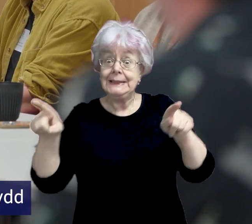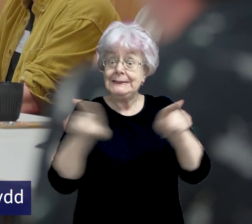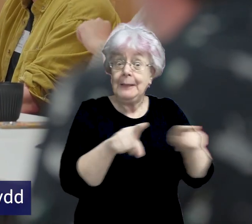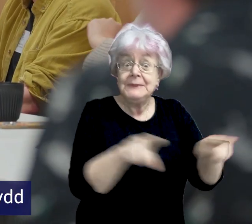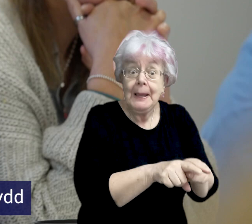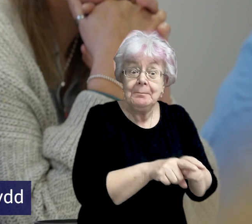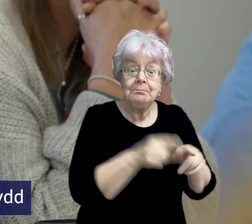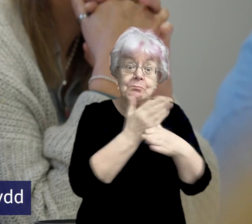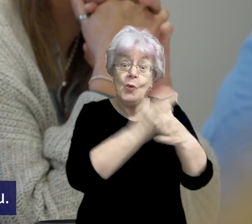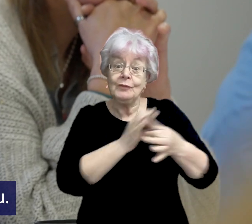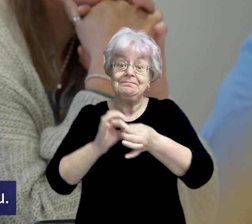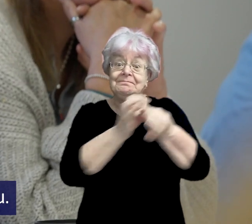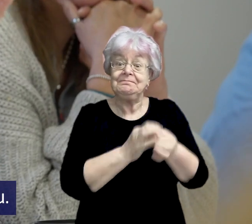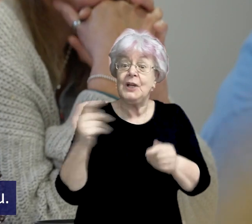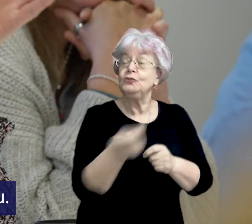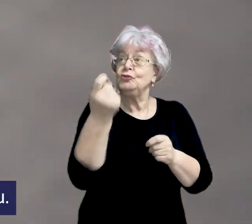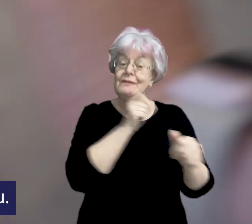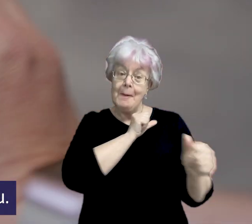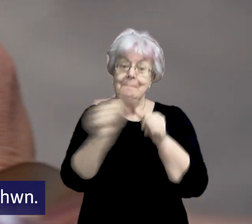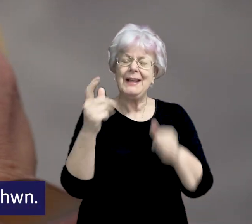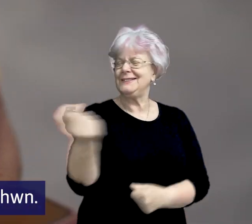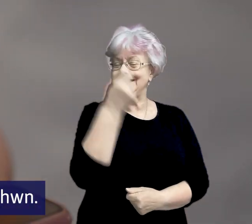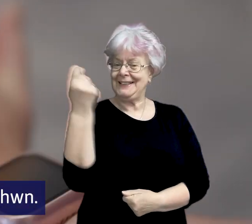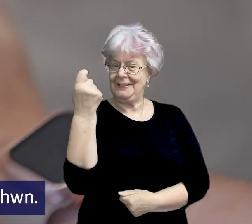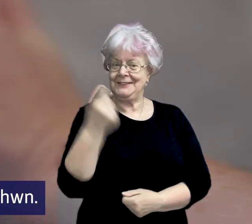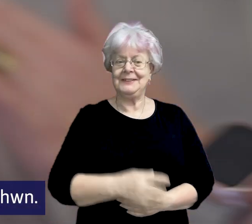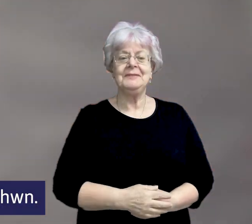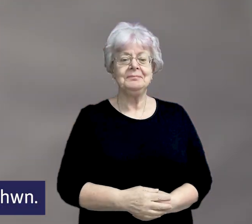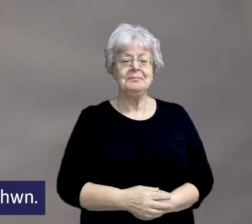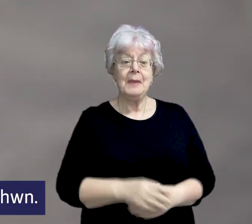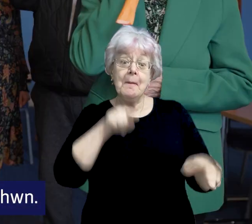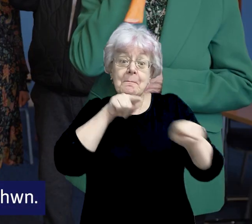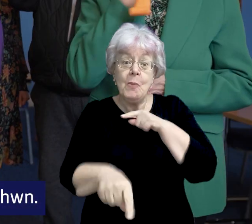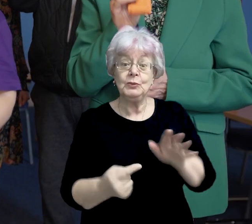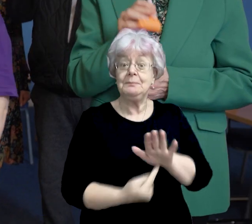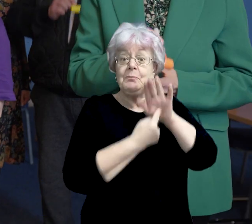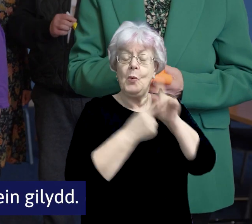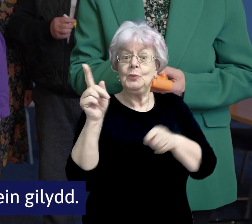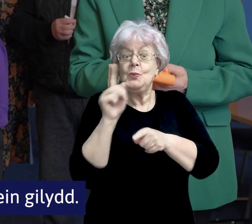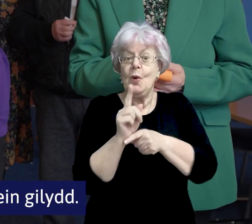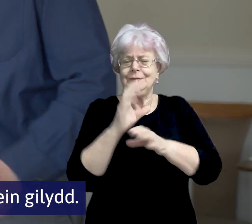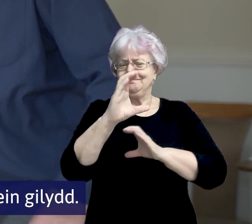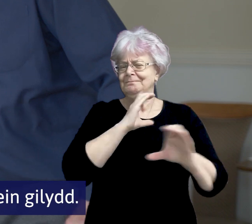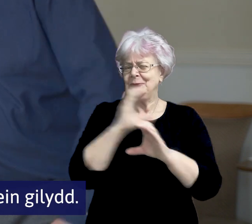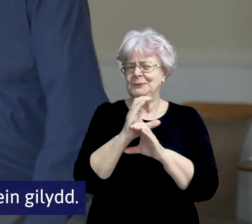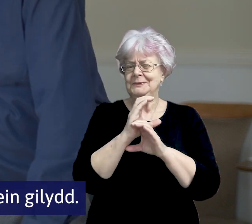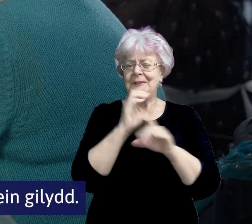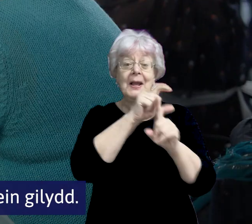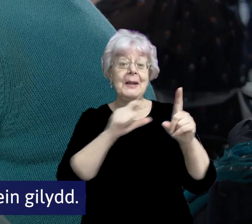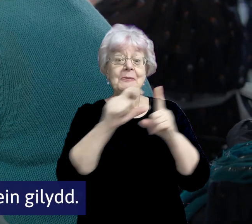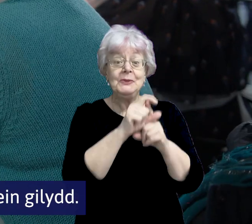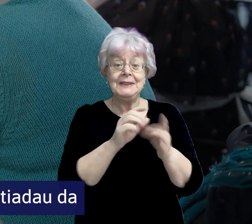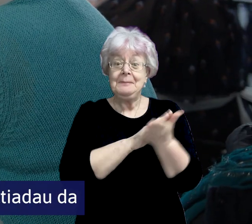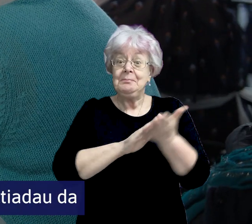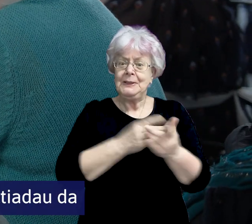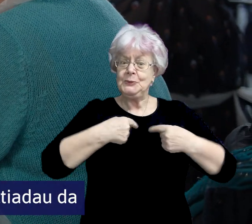If we all work together, you will get the best outcome, and communication is key to that. Community means to me just supporting each